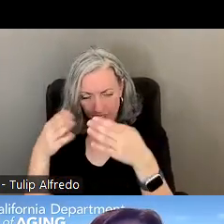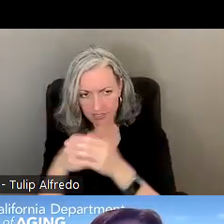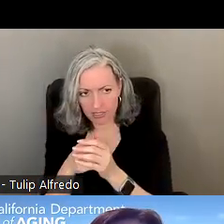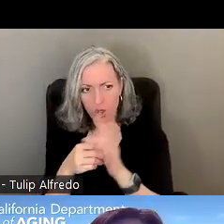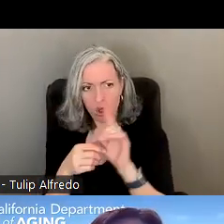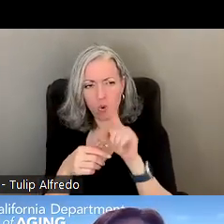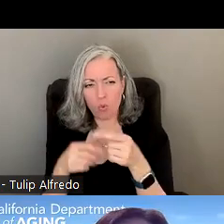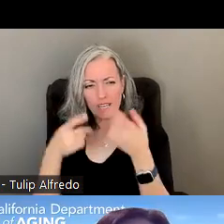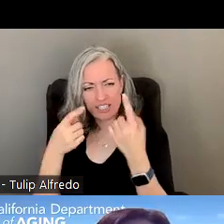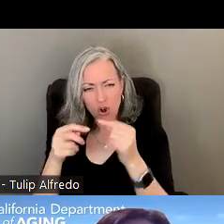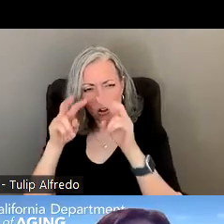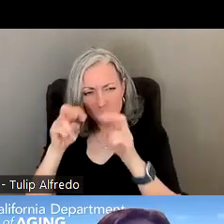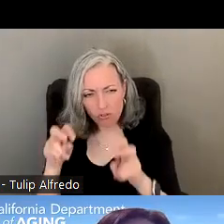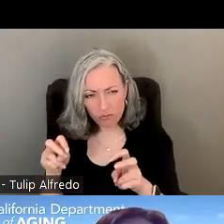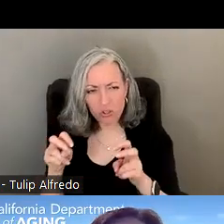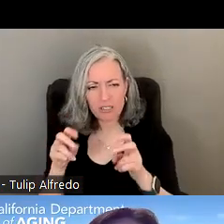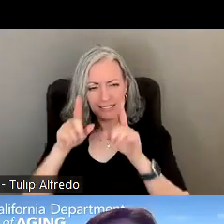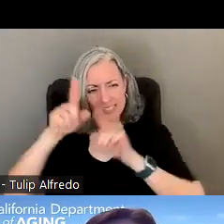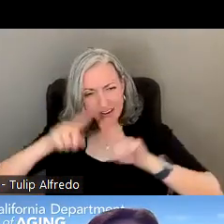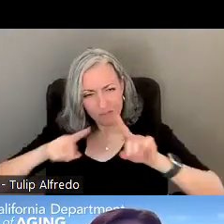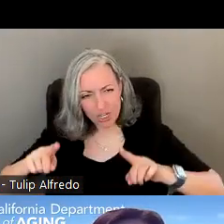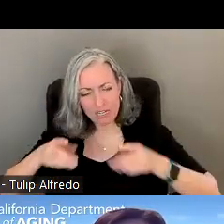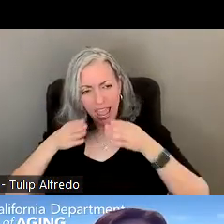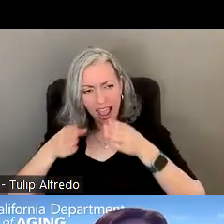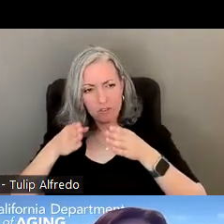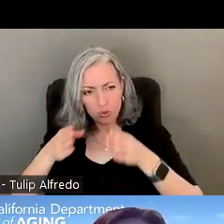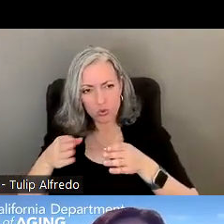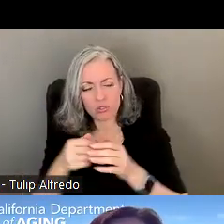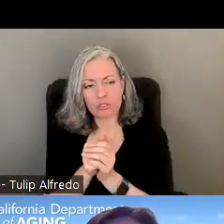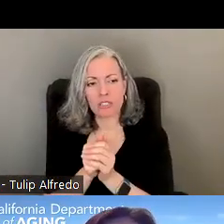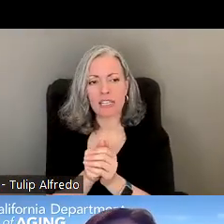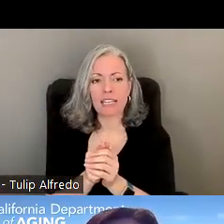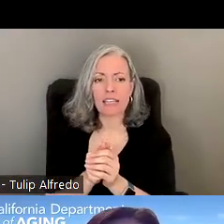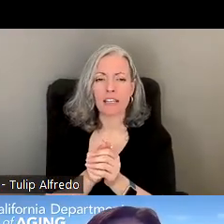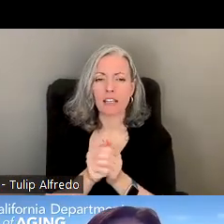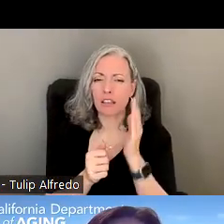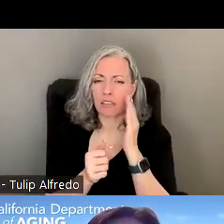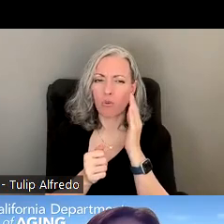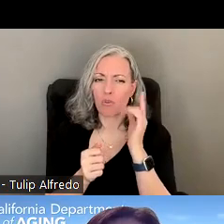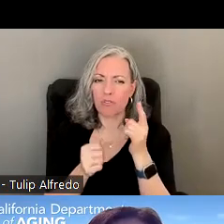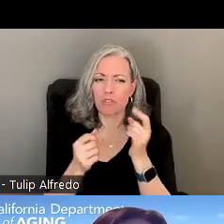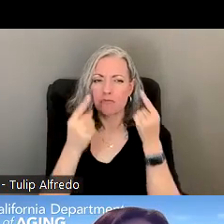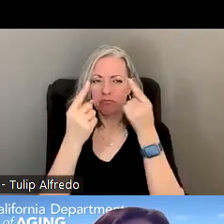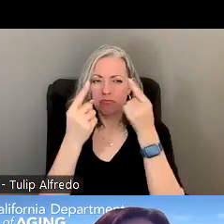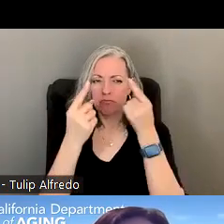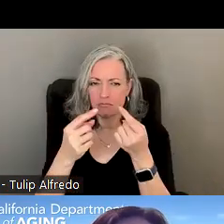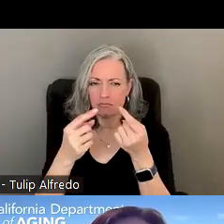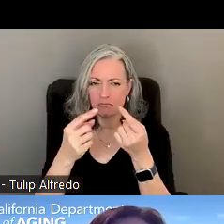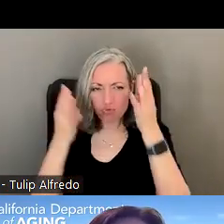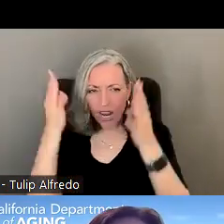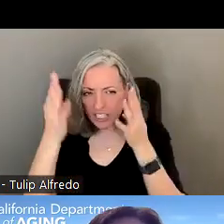exploring avenues to be able to do this within the MPA, primarily given the number of initiatives and strategies